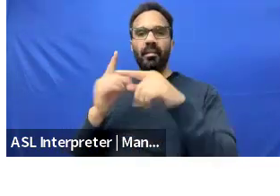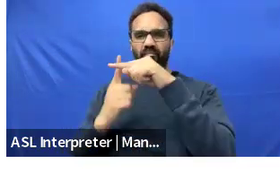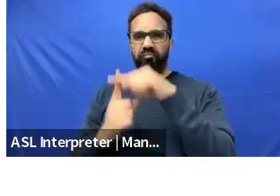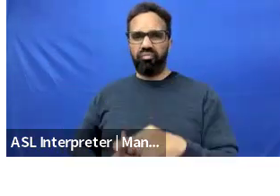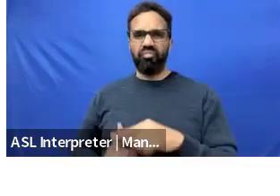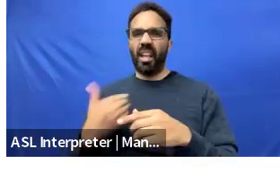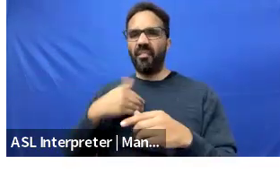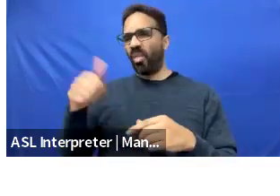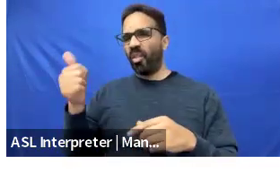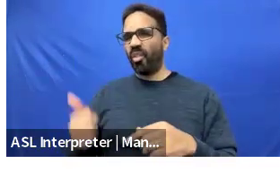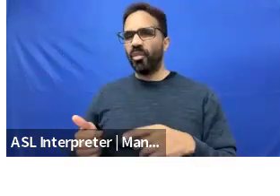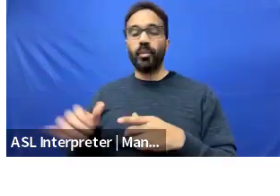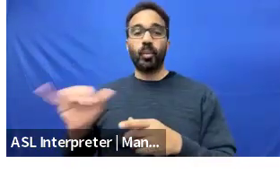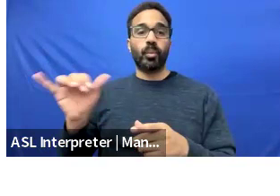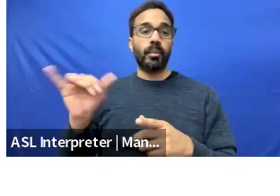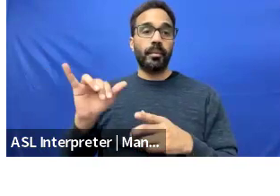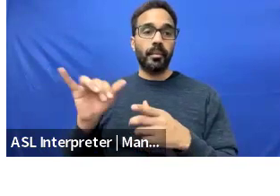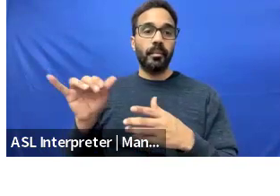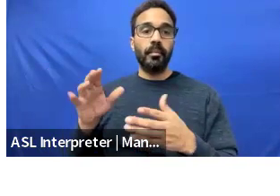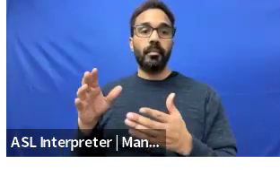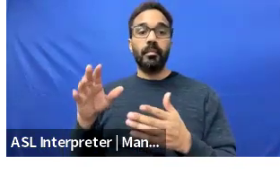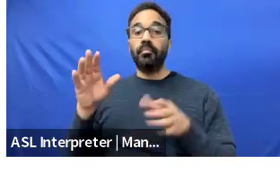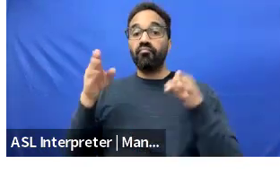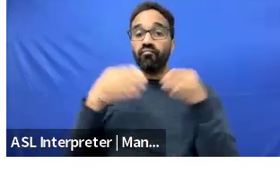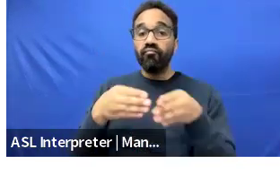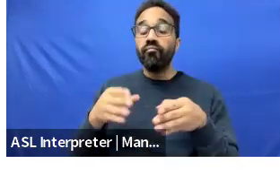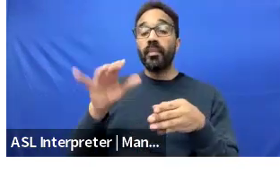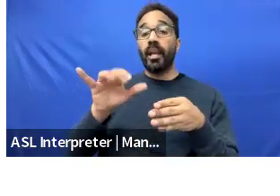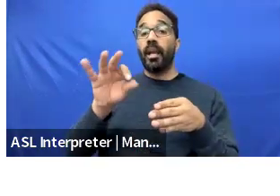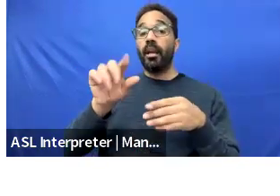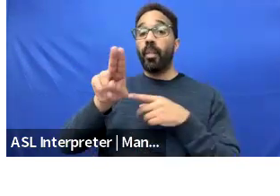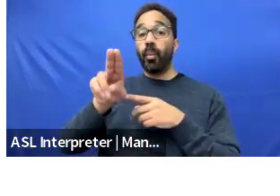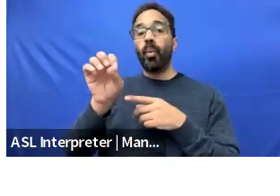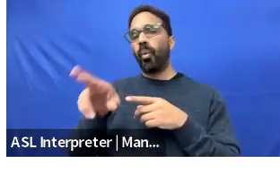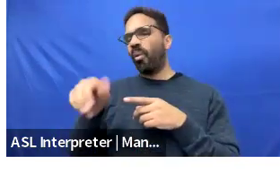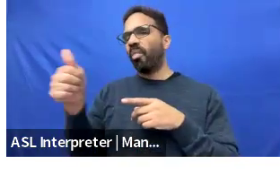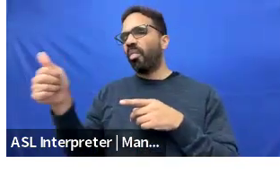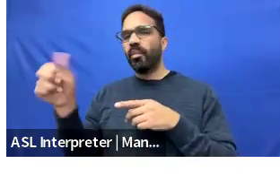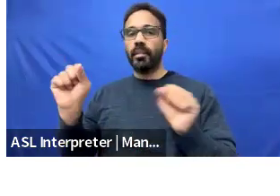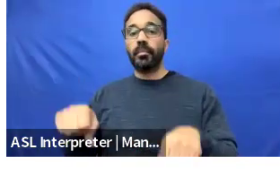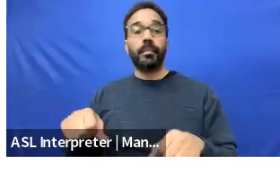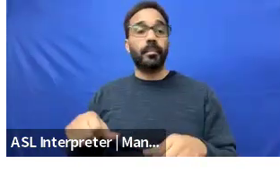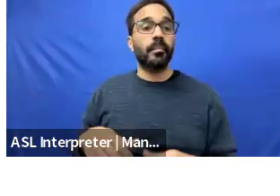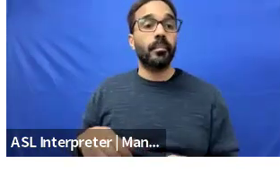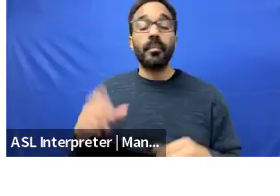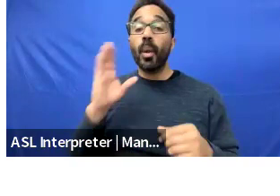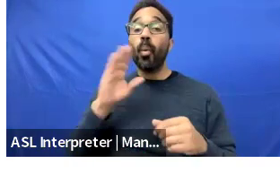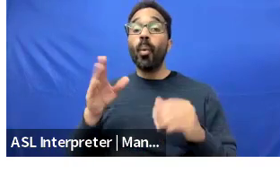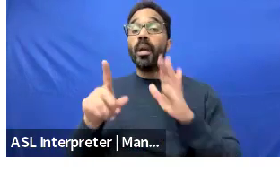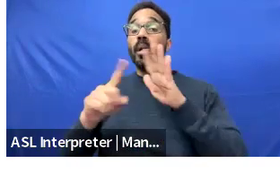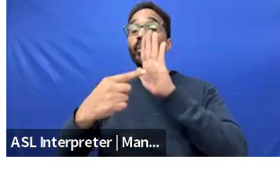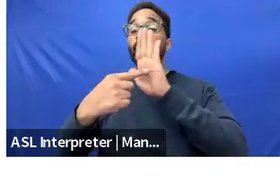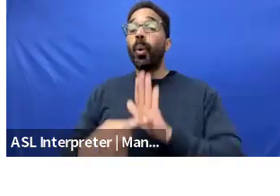combo them all, or you can just look specifically for the flu vaccine, and that's going to list all the vaccines locations in your area.